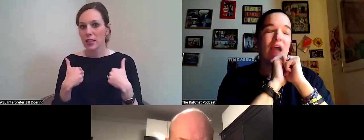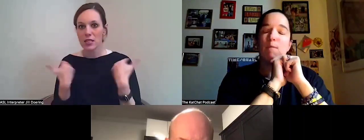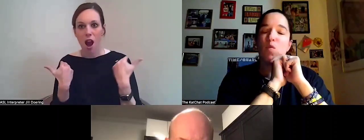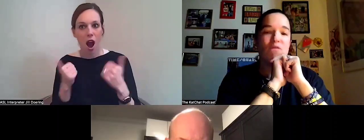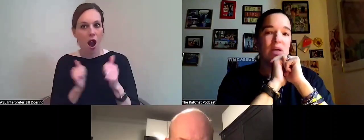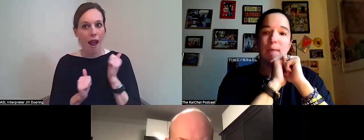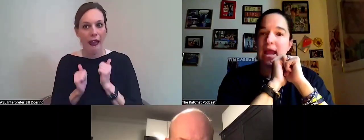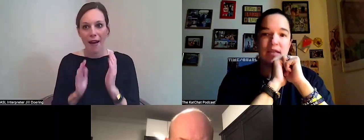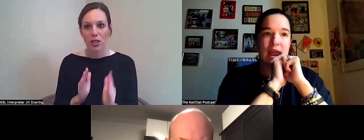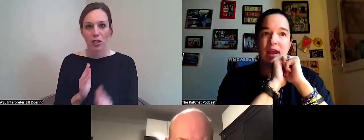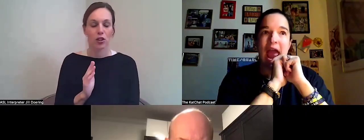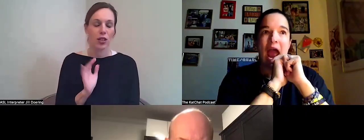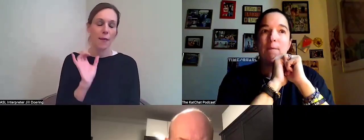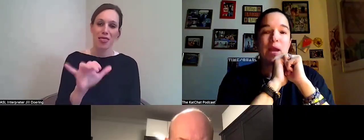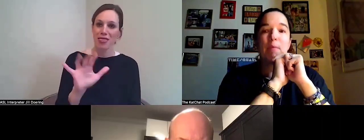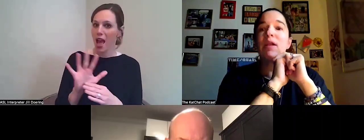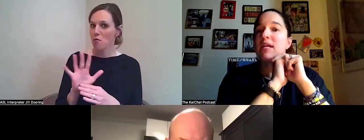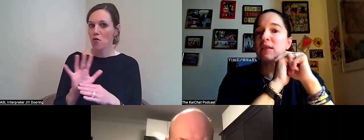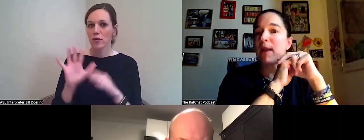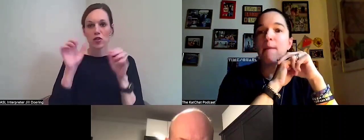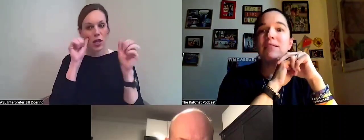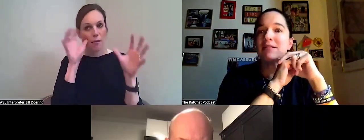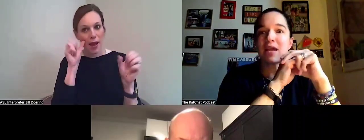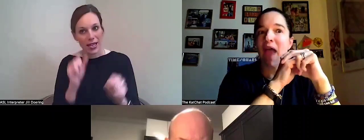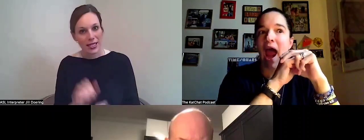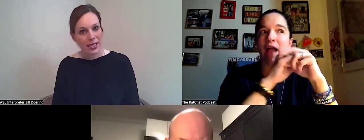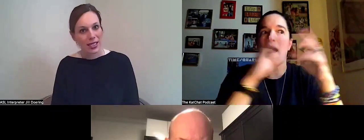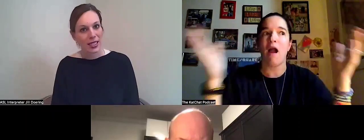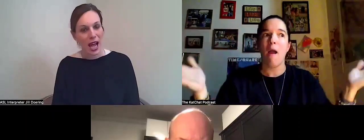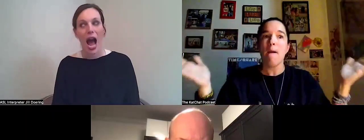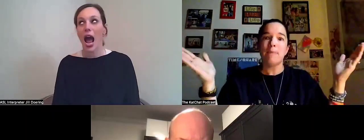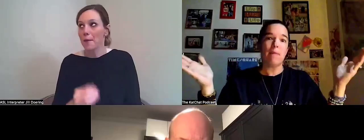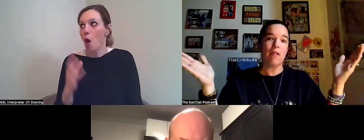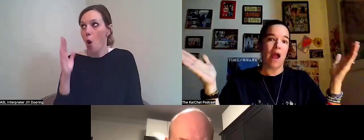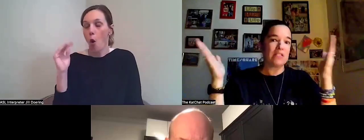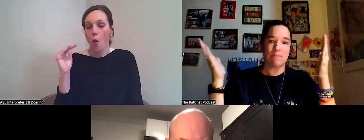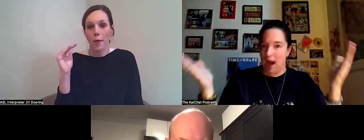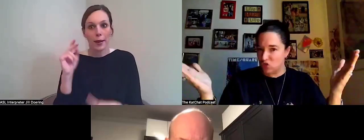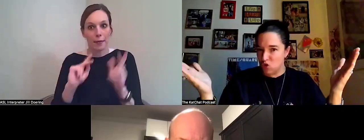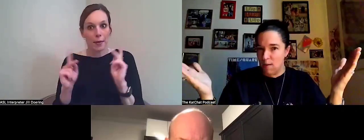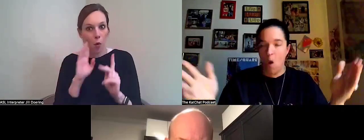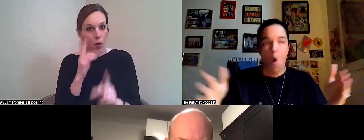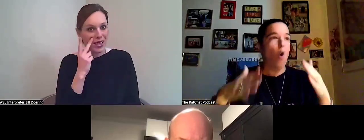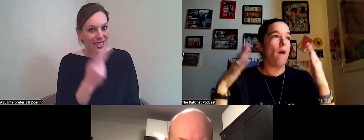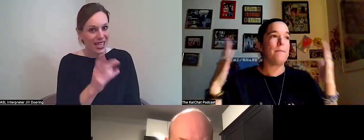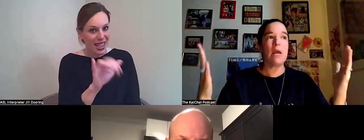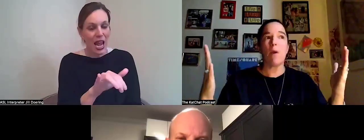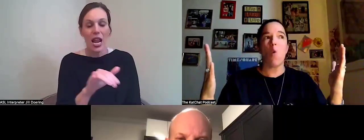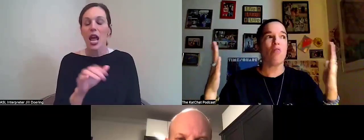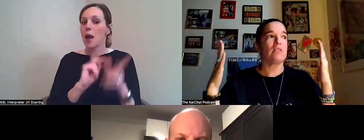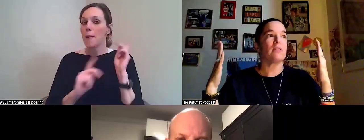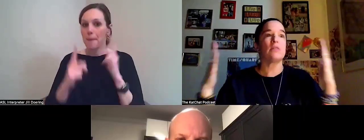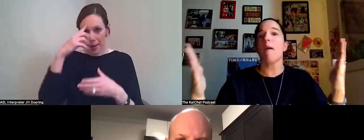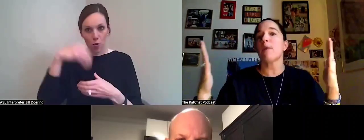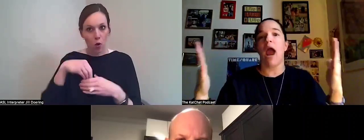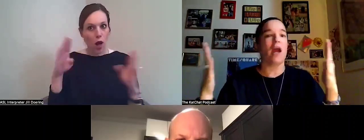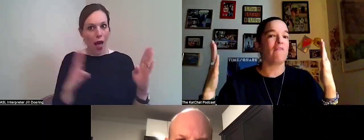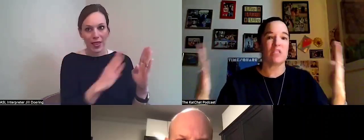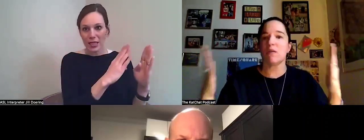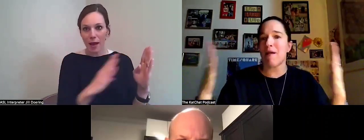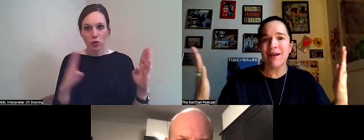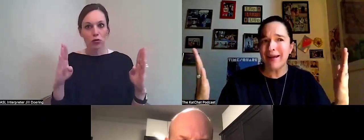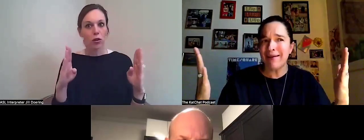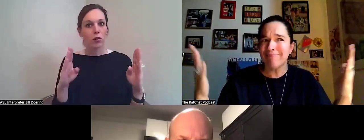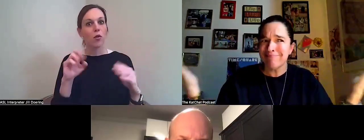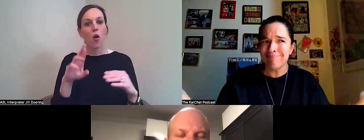was like that movie's amazing and people need to be able to see that. Like people on the spectrum or people with some kind